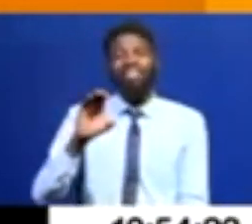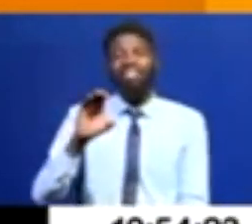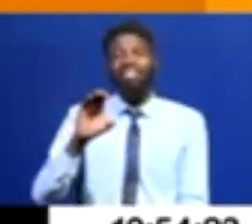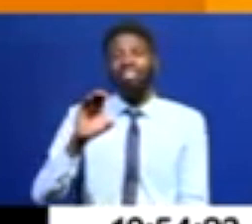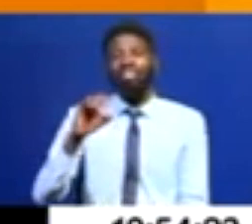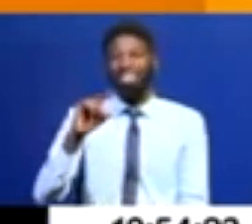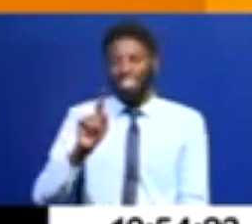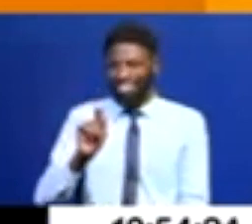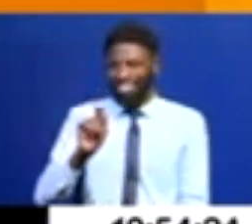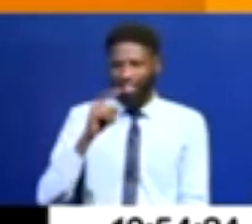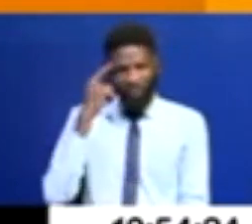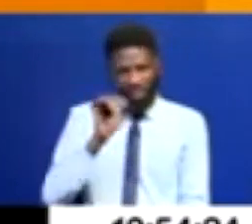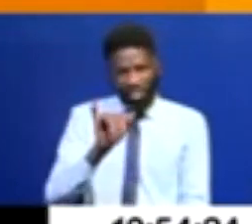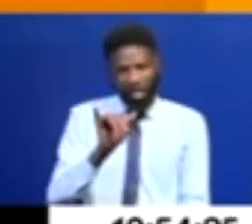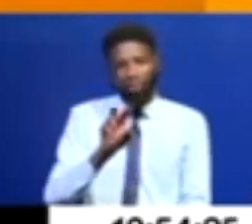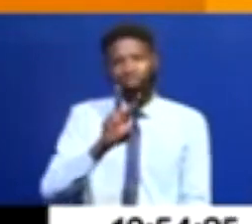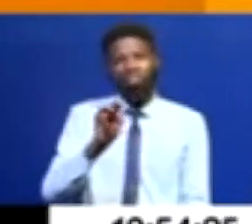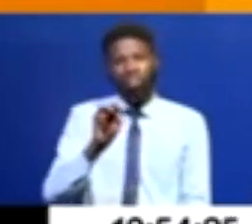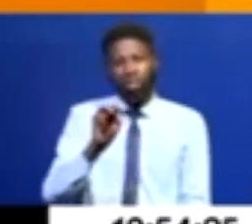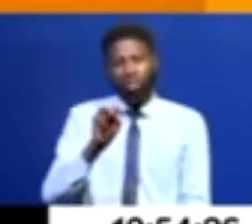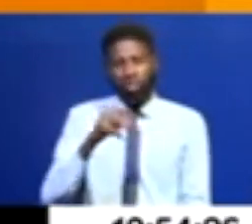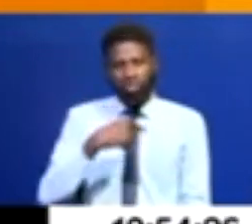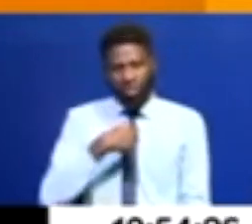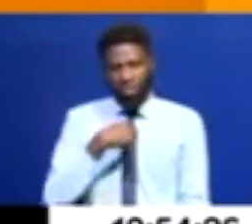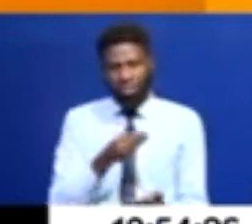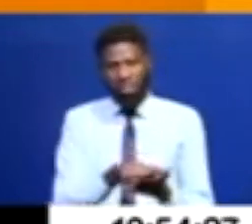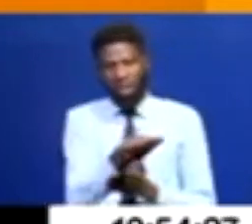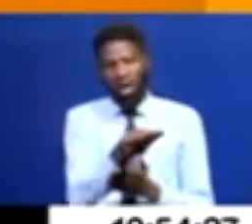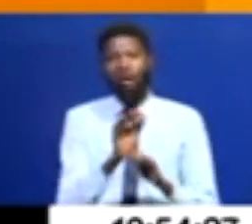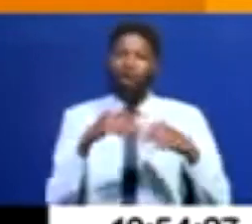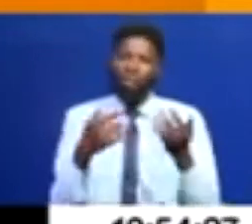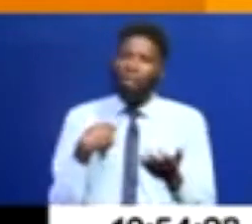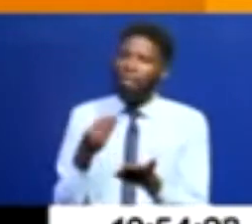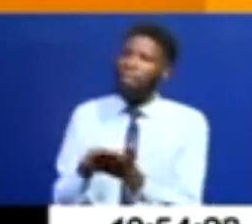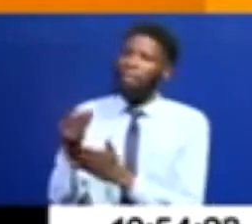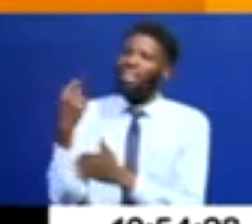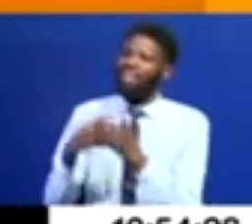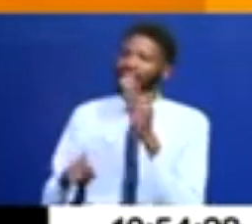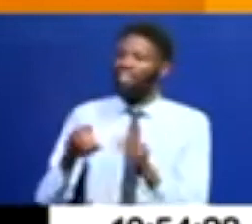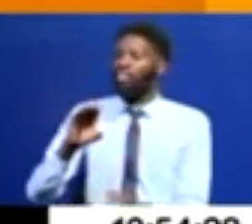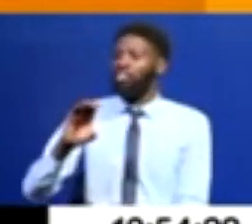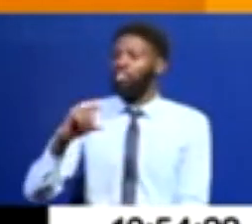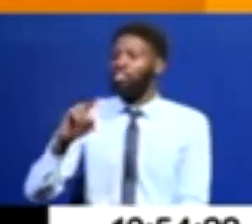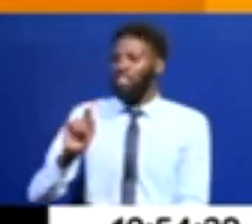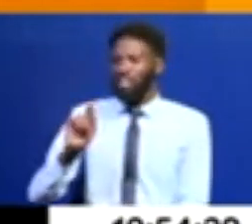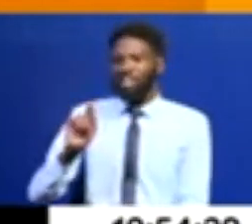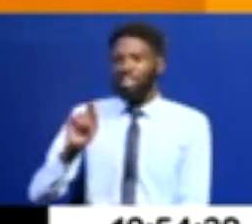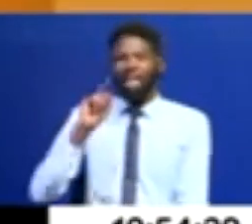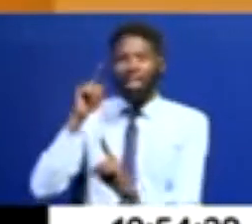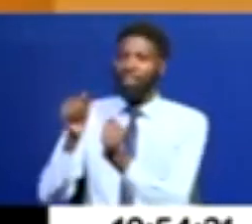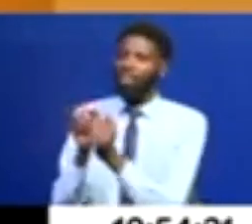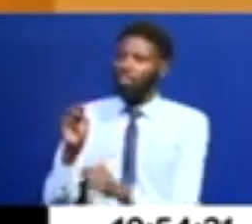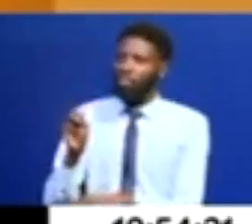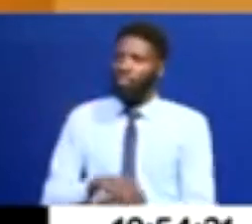CGT on the 2 million shillings that I bought it or the 10 million shillings that I'm disposing of it of today? You